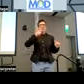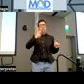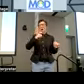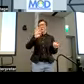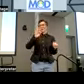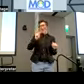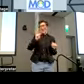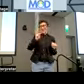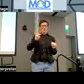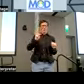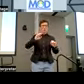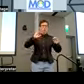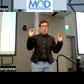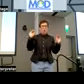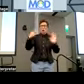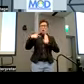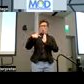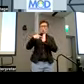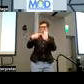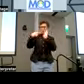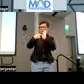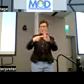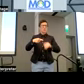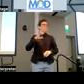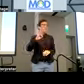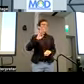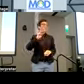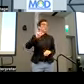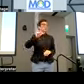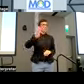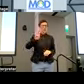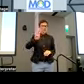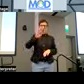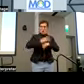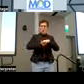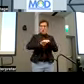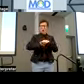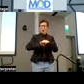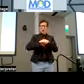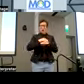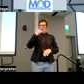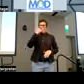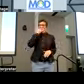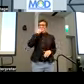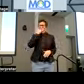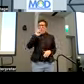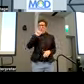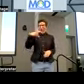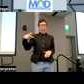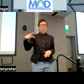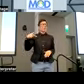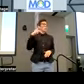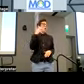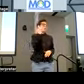of the Major League Baseball website and mobile apps. Why? Because that was a case of collaboration with a big C.